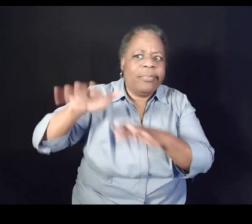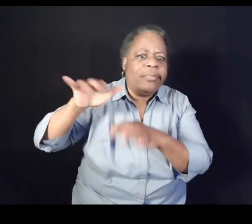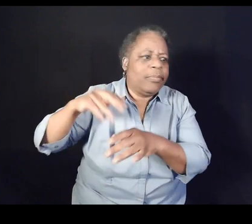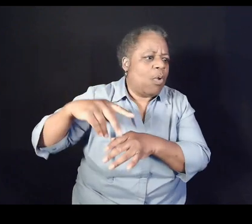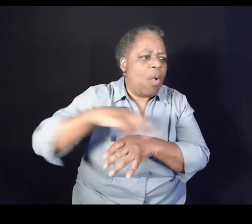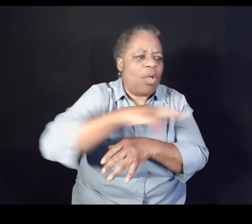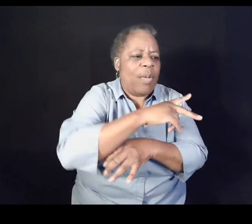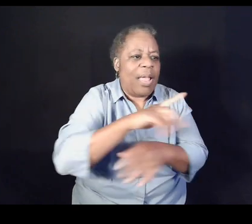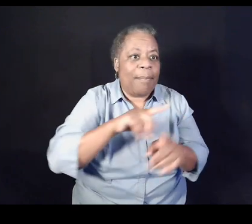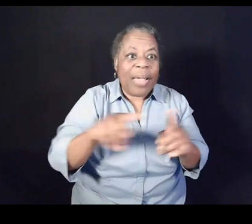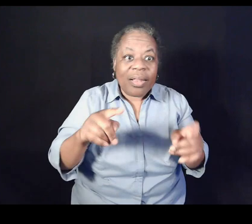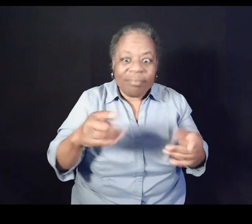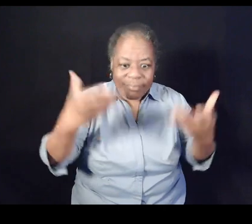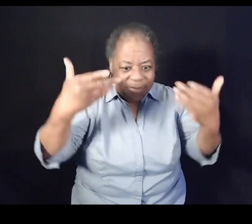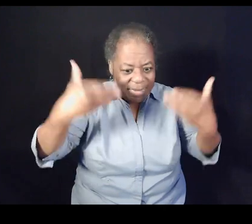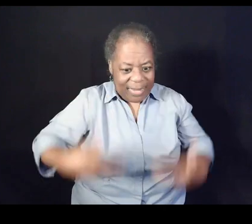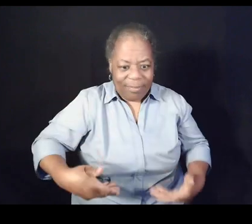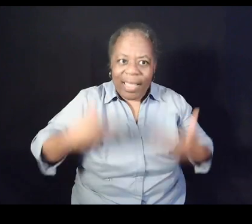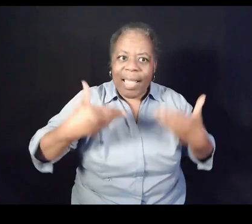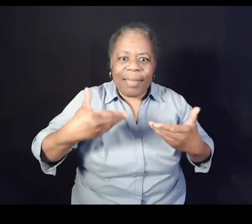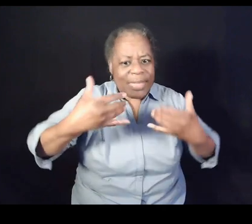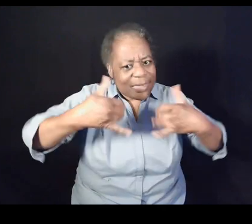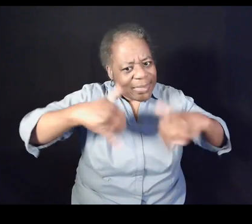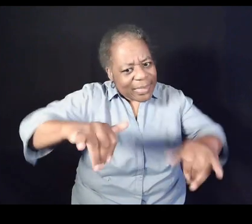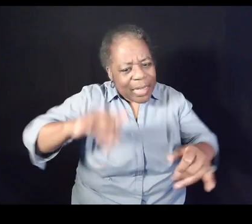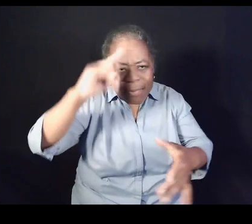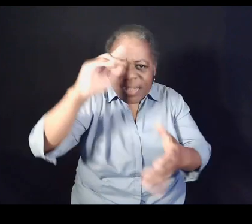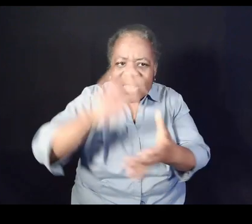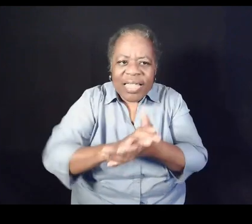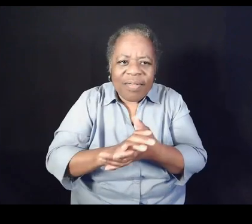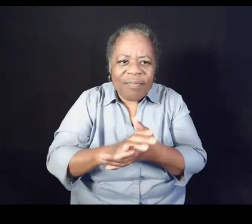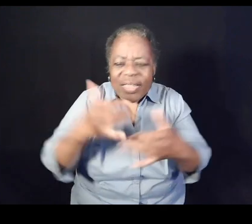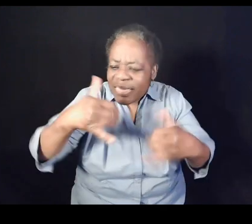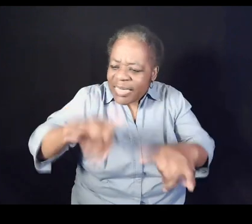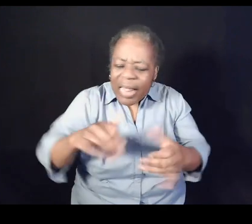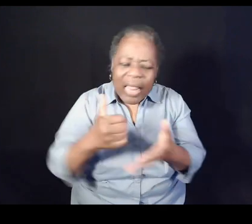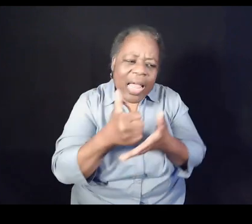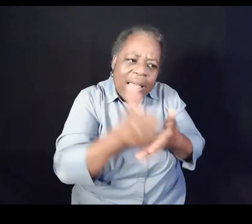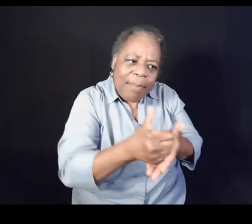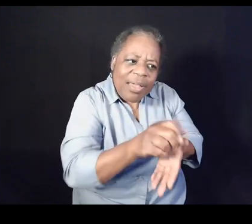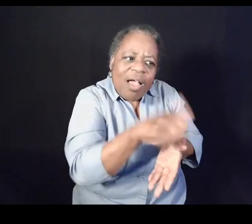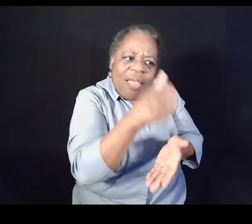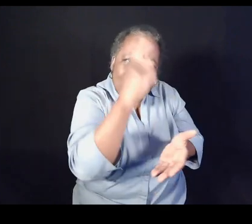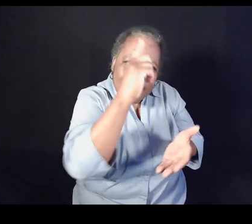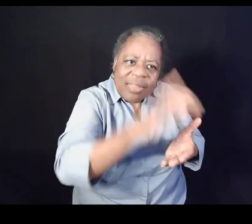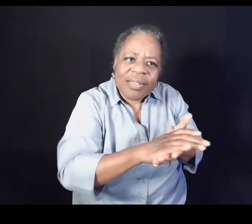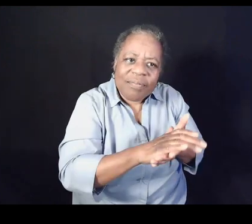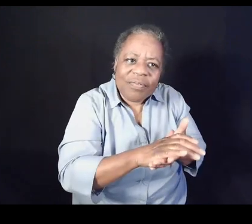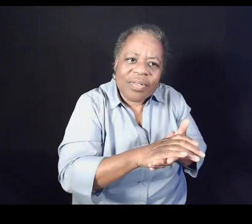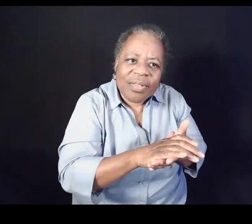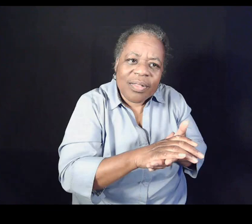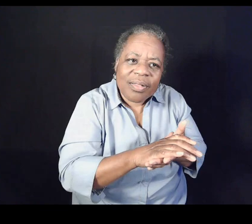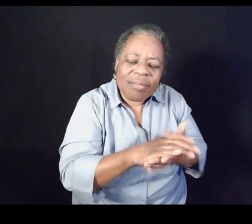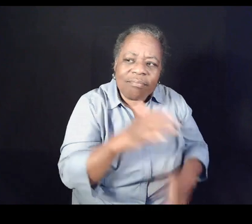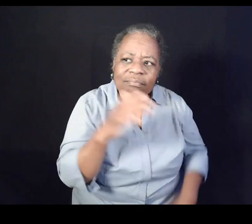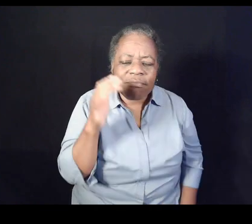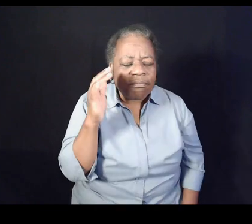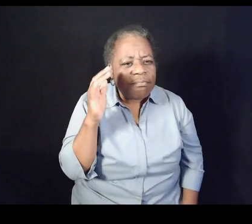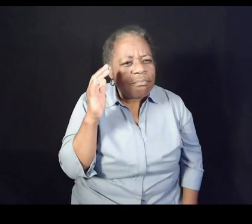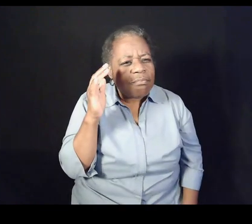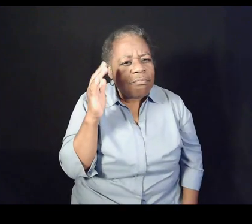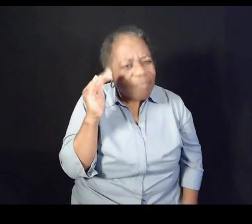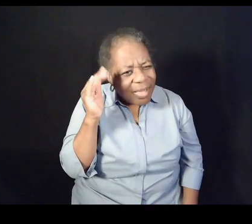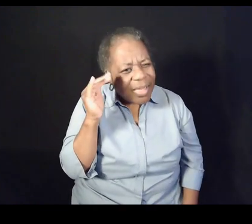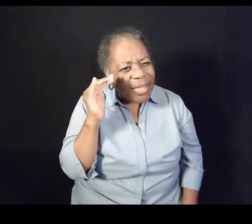I am, still believing, still helping others believe. Why? That's